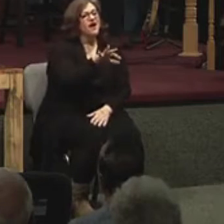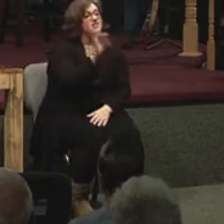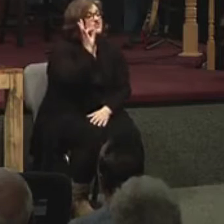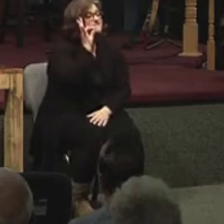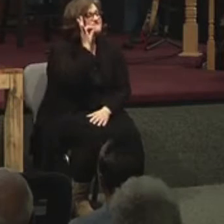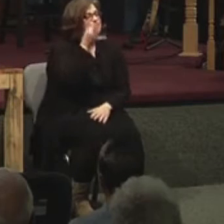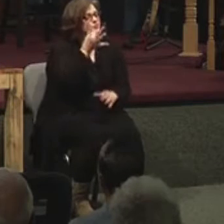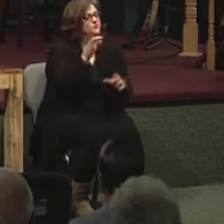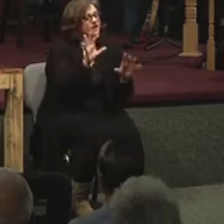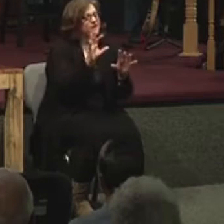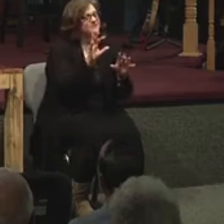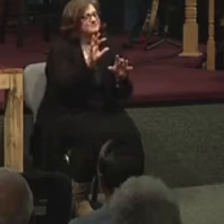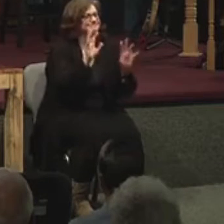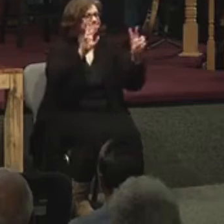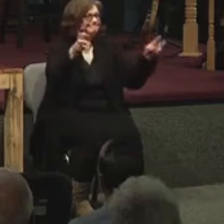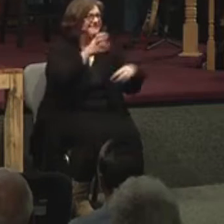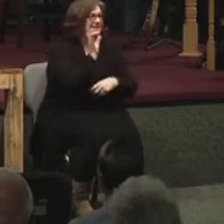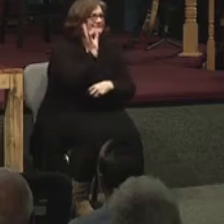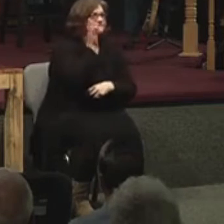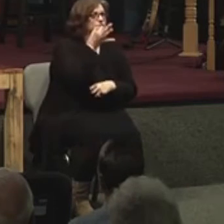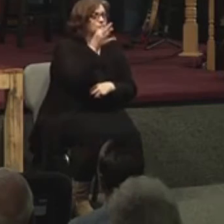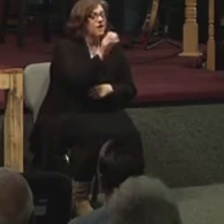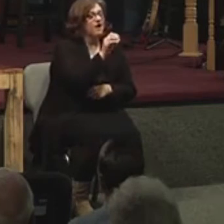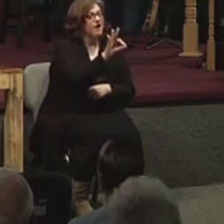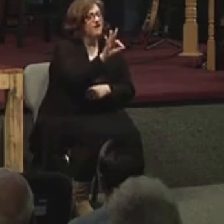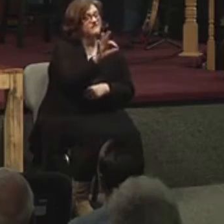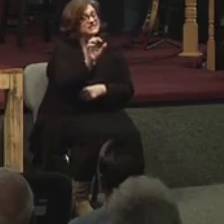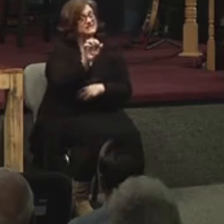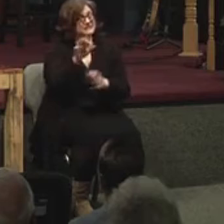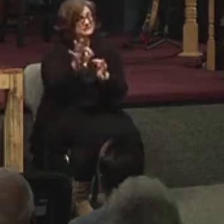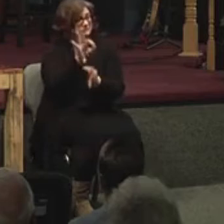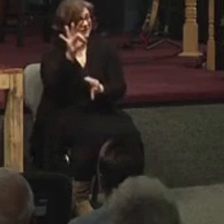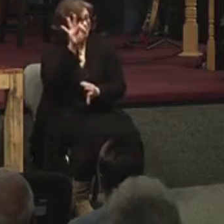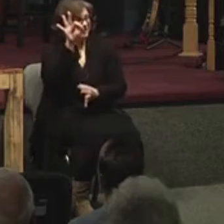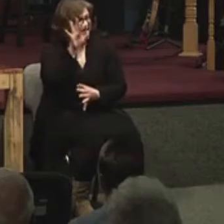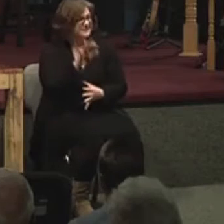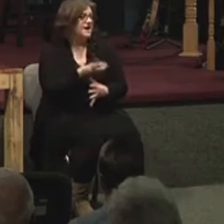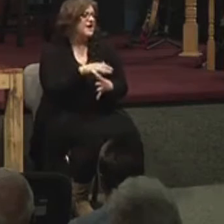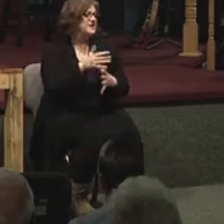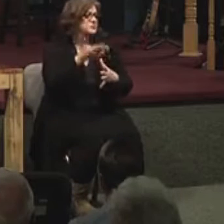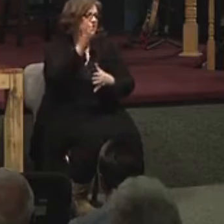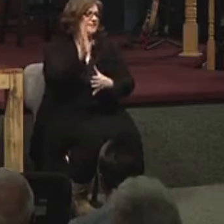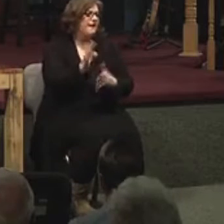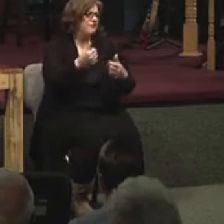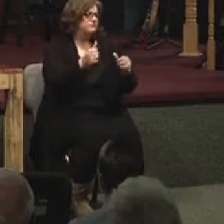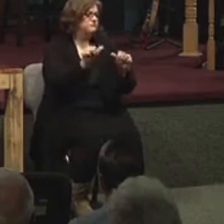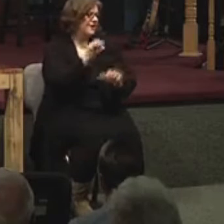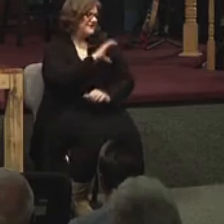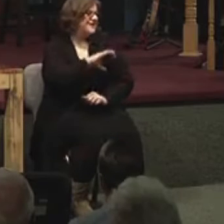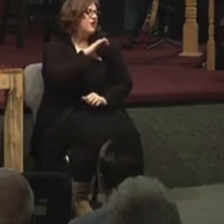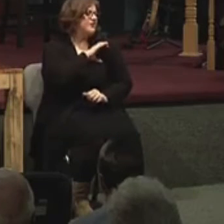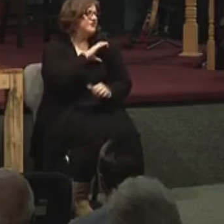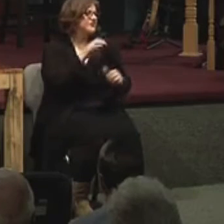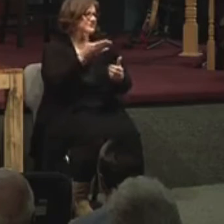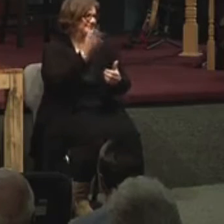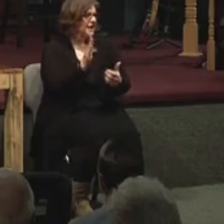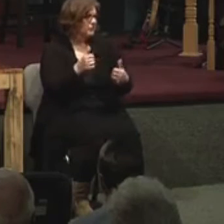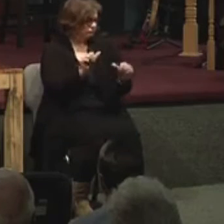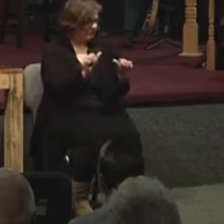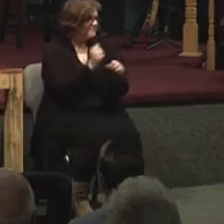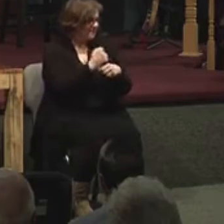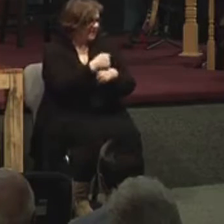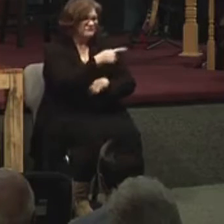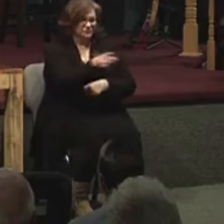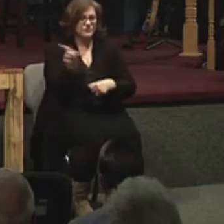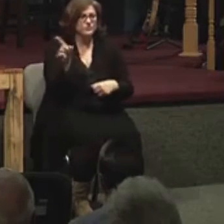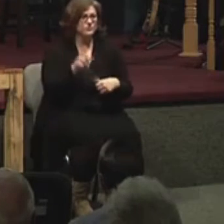in the midst of adversity. Kindness, goodness, faithfulness, gentleness, and self-control. Against such things there is